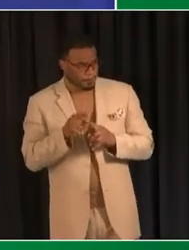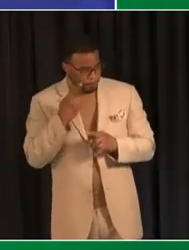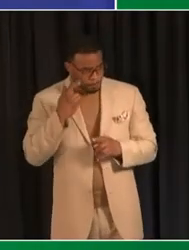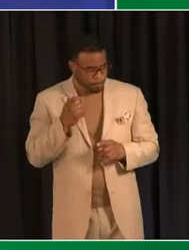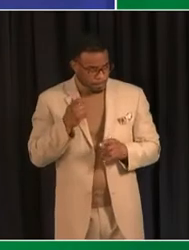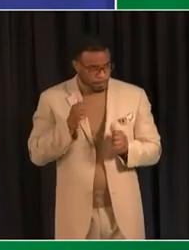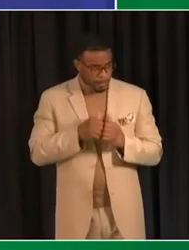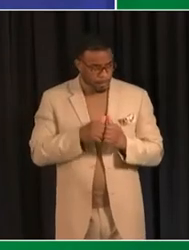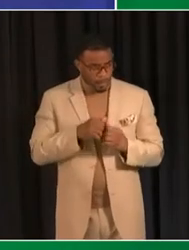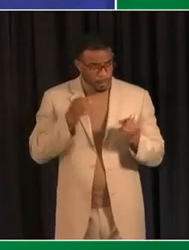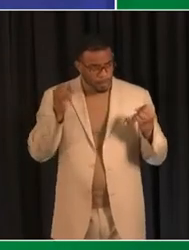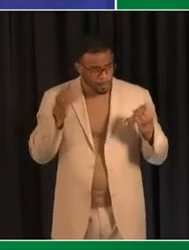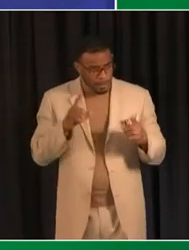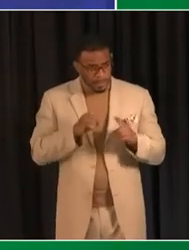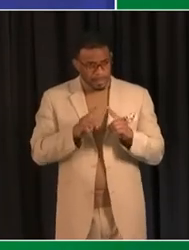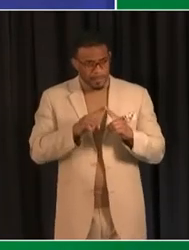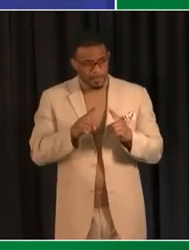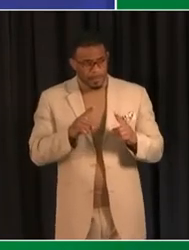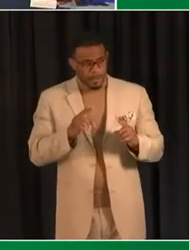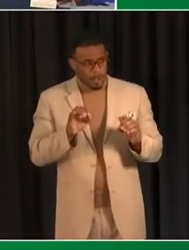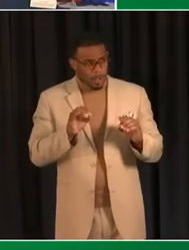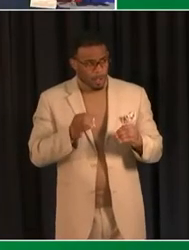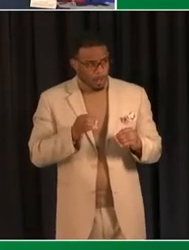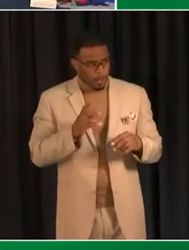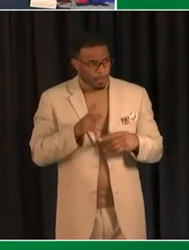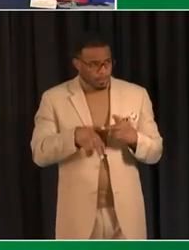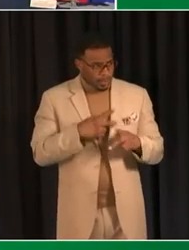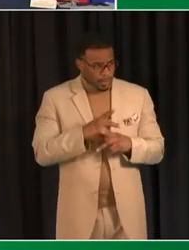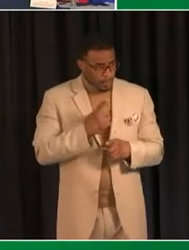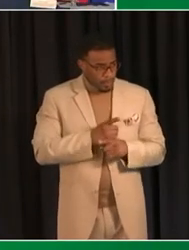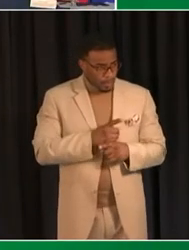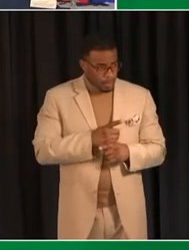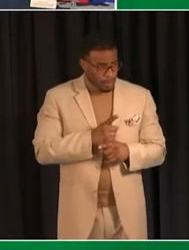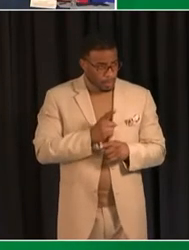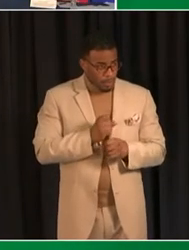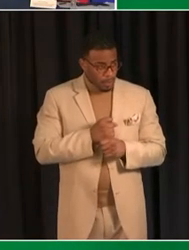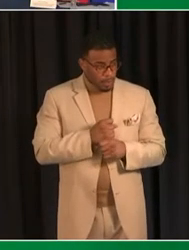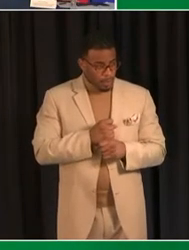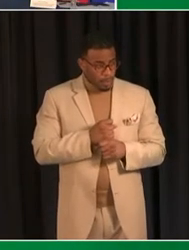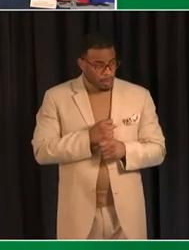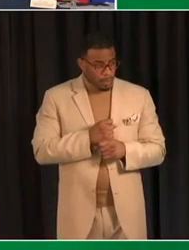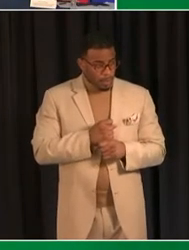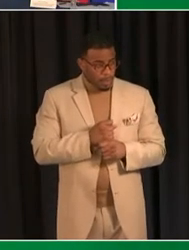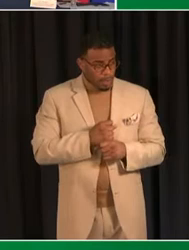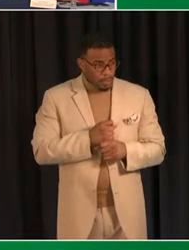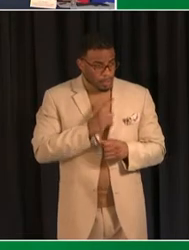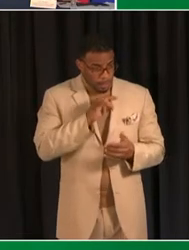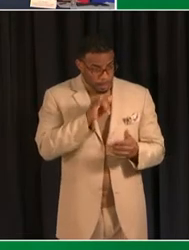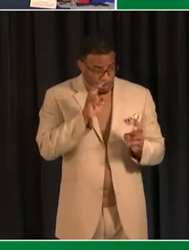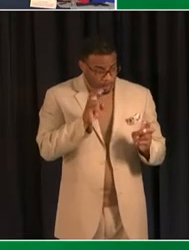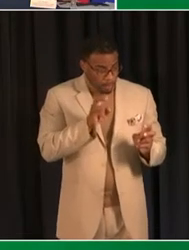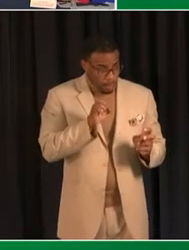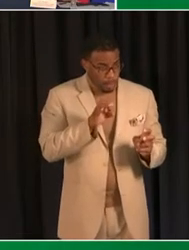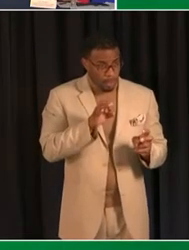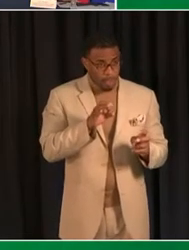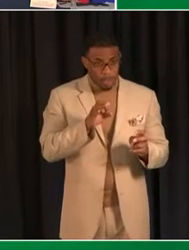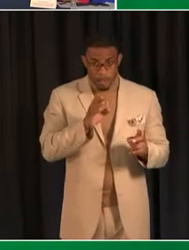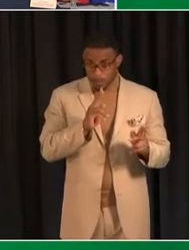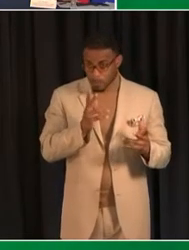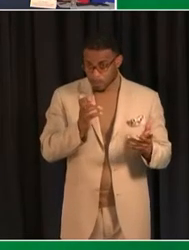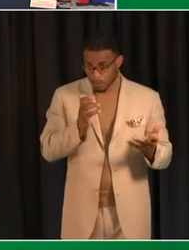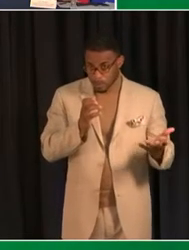too? Because with so many different office types, right, that you're creating, there's that issue